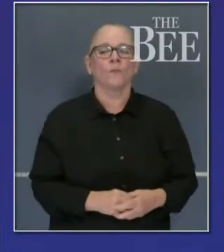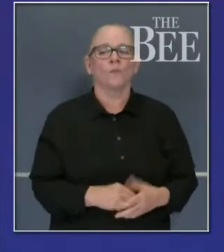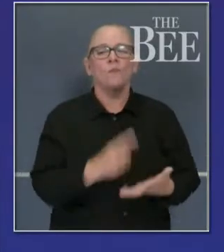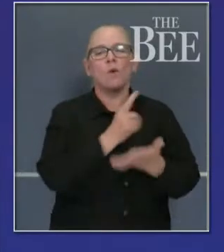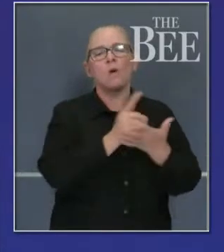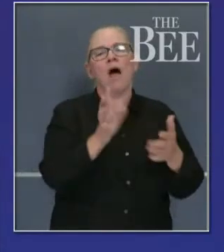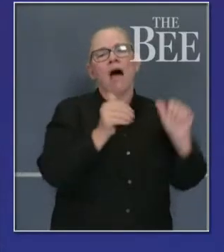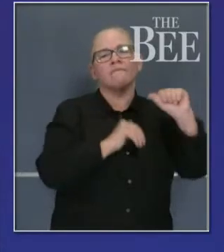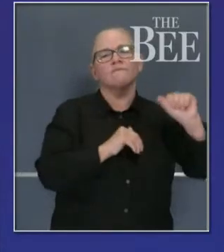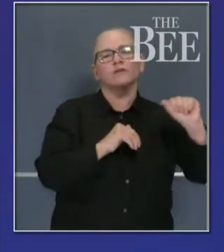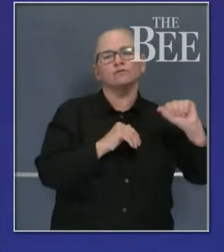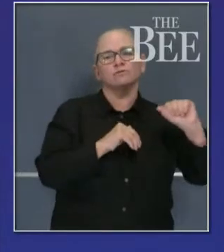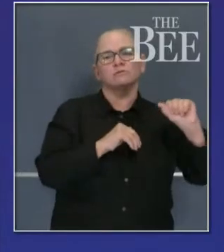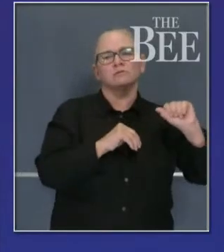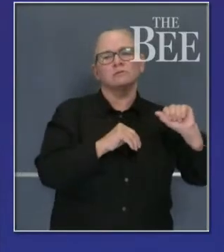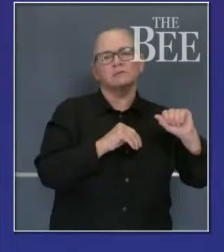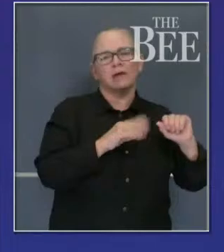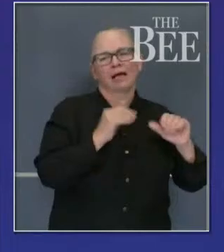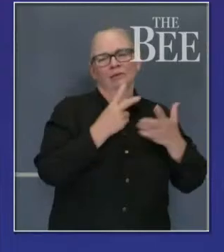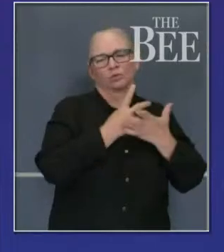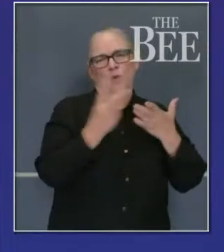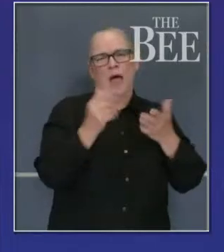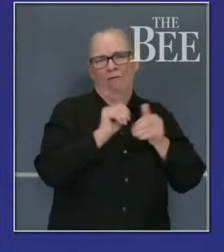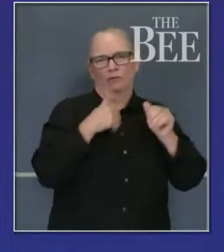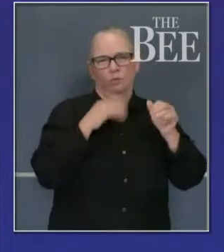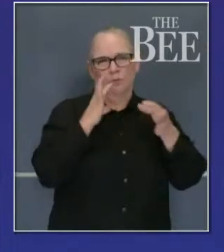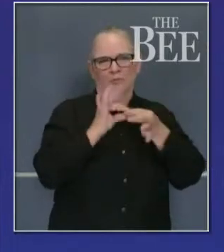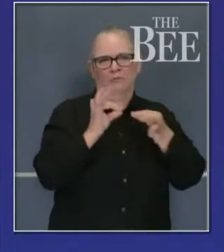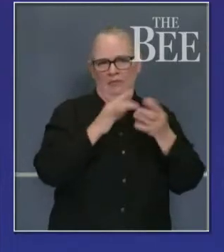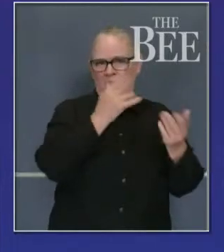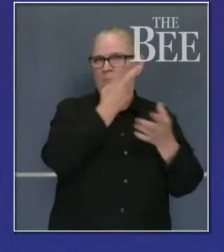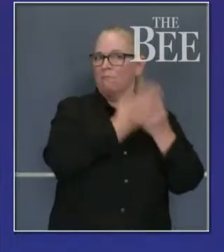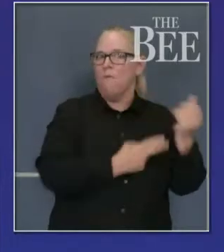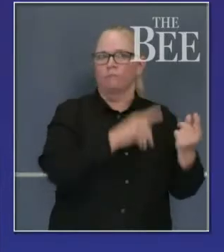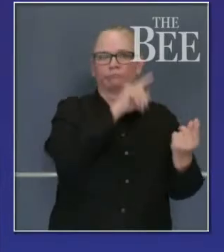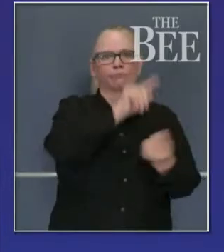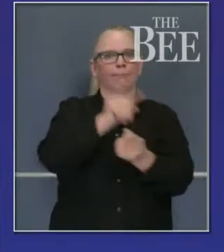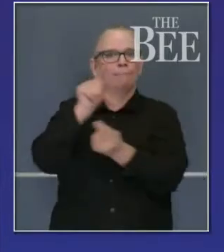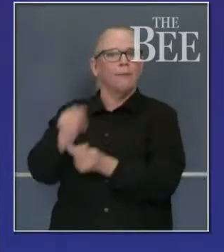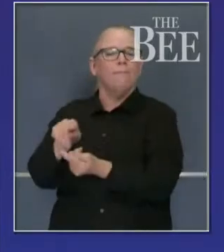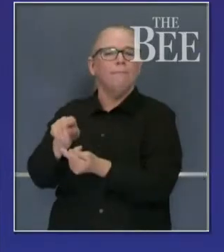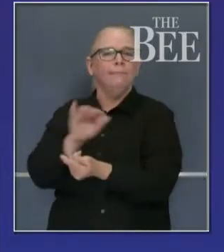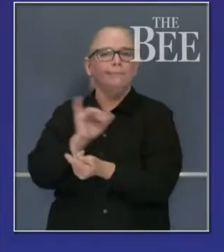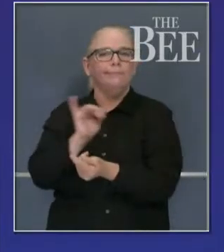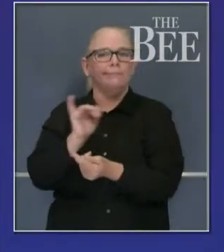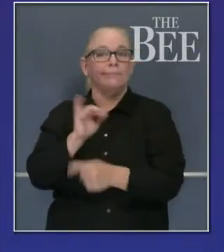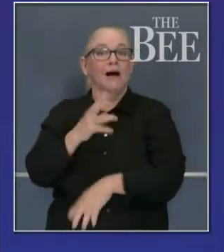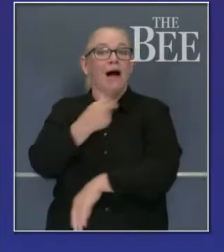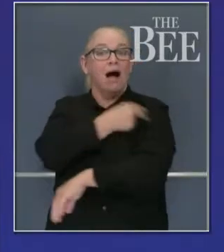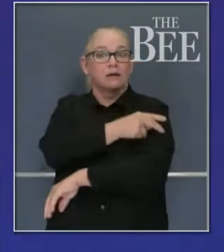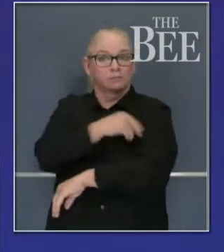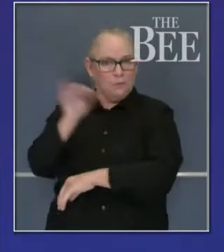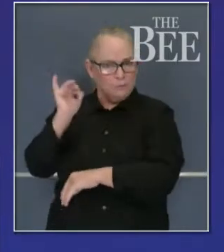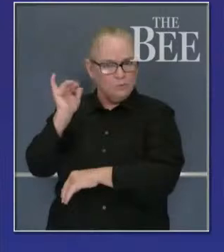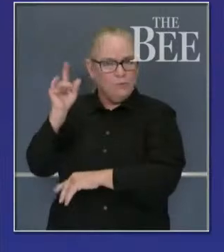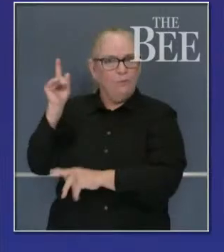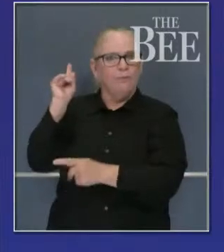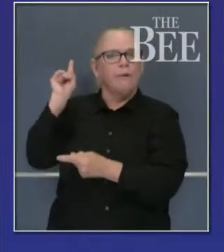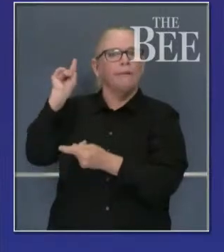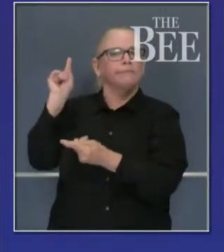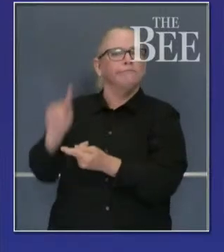average and the 14-day average. We continue to see real progress with hospitalizations down 22%